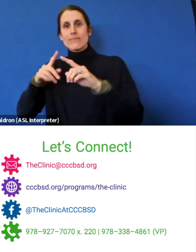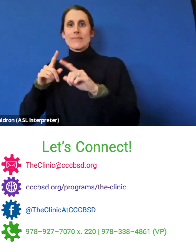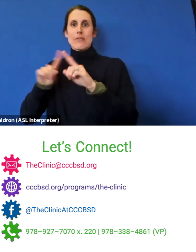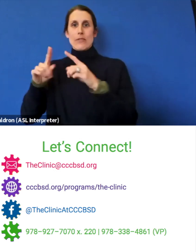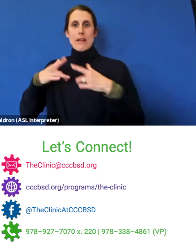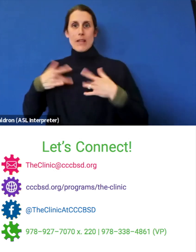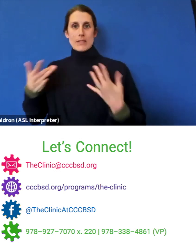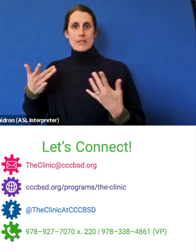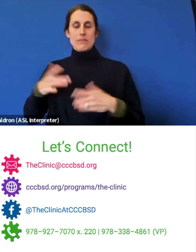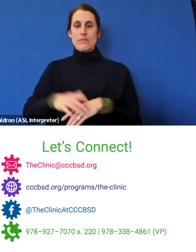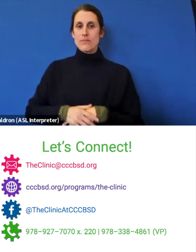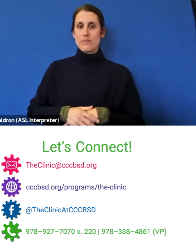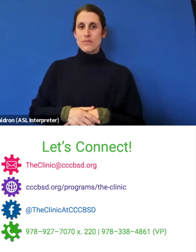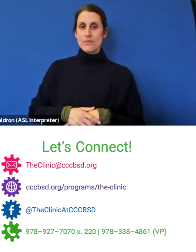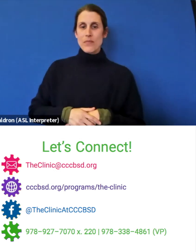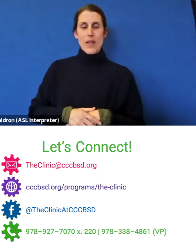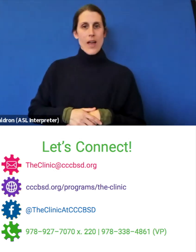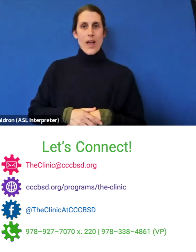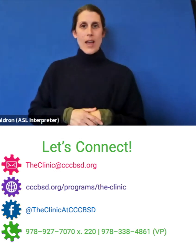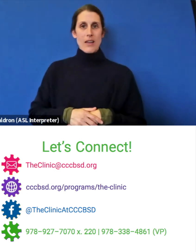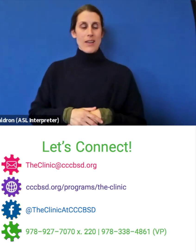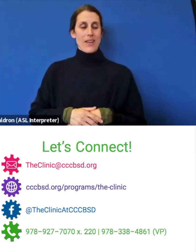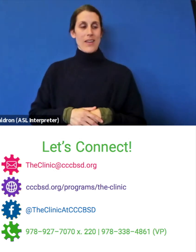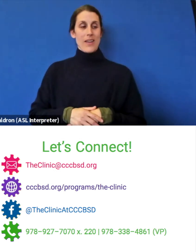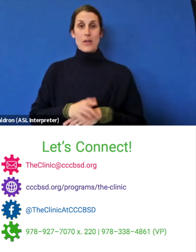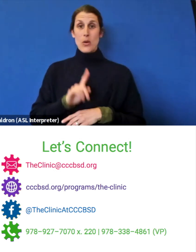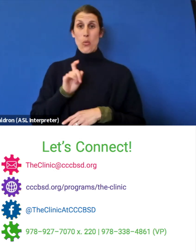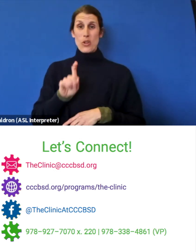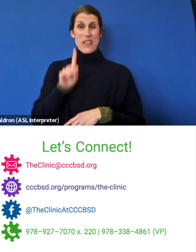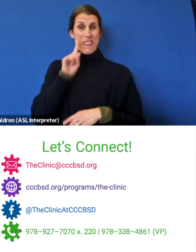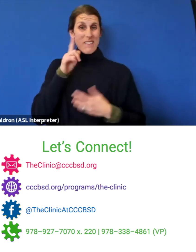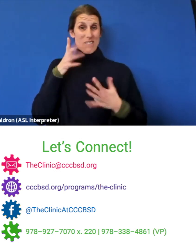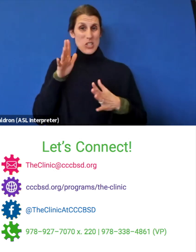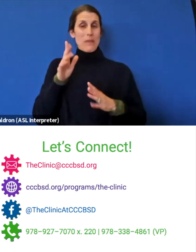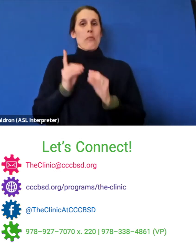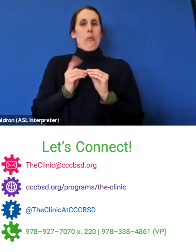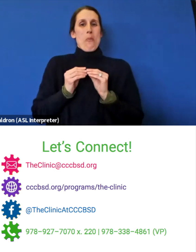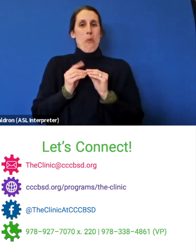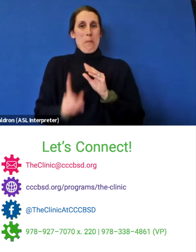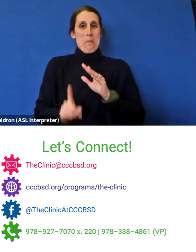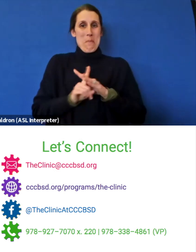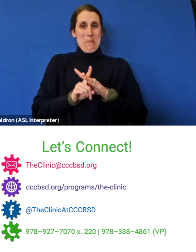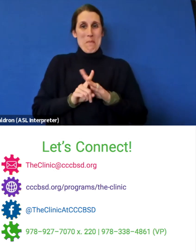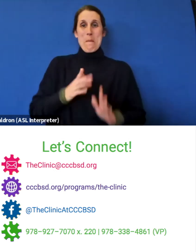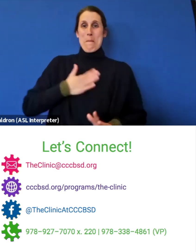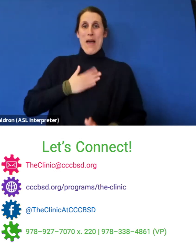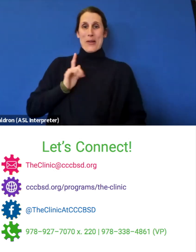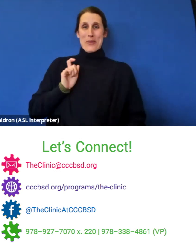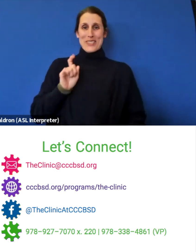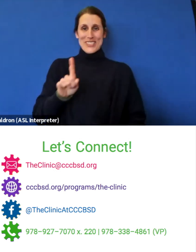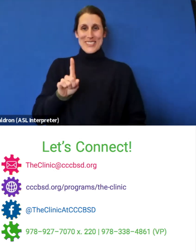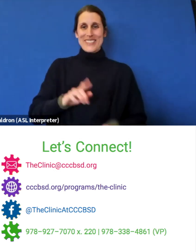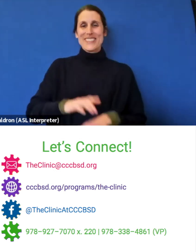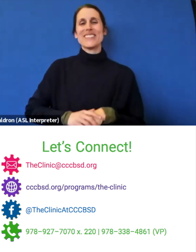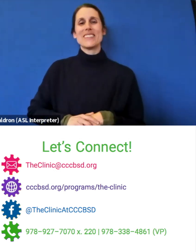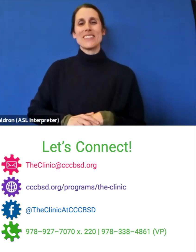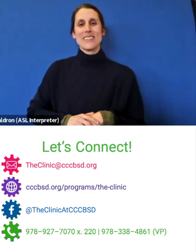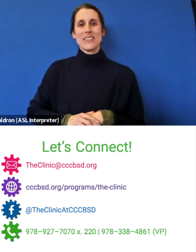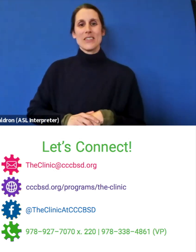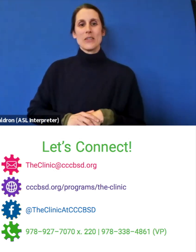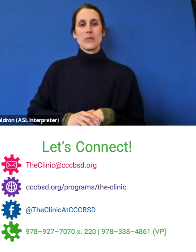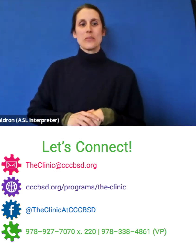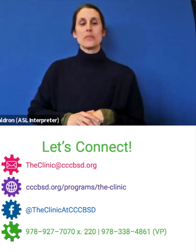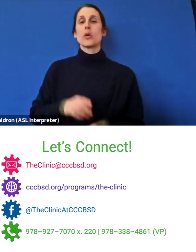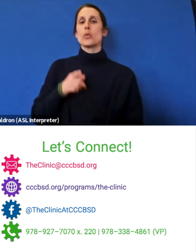see any other questions, but I have one. Okay. You spoke about that some deaf or hard of hearing children may have